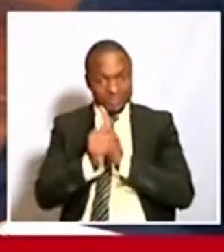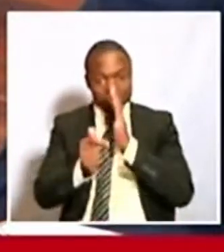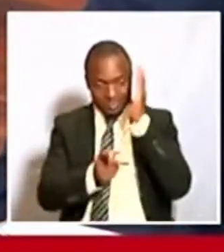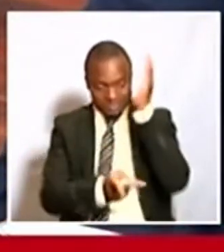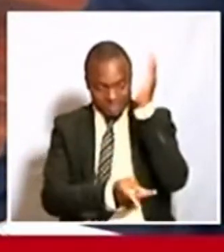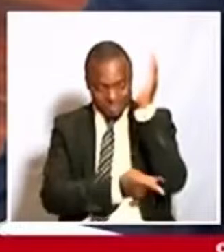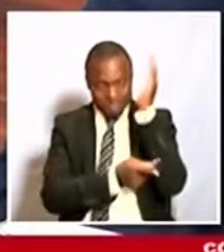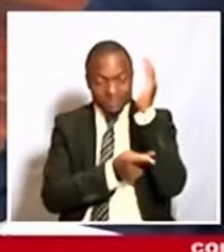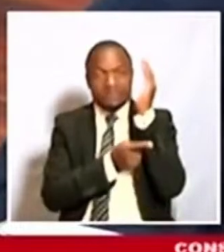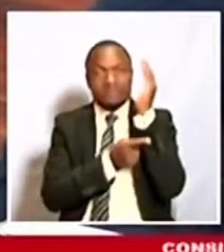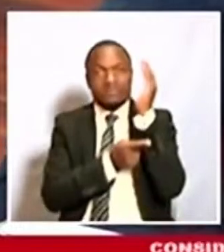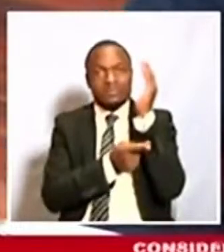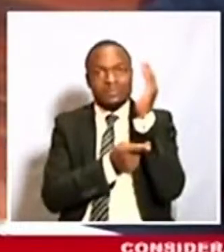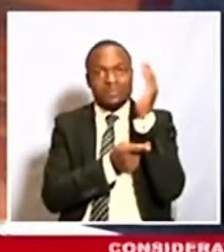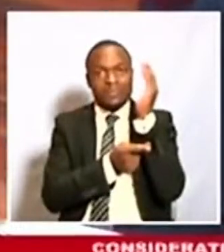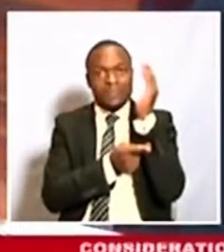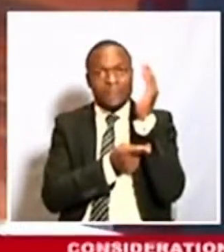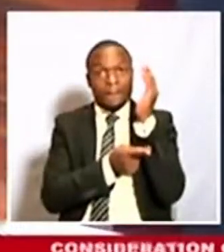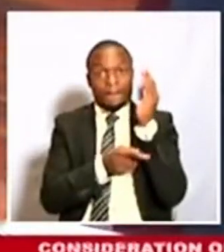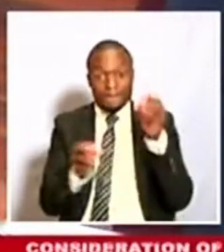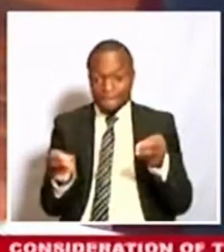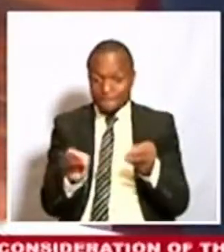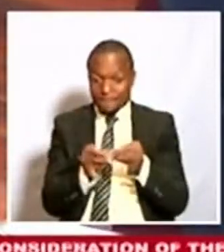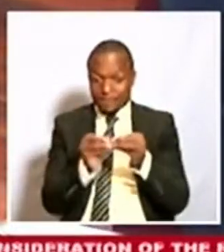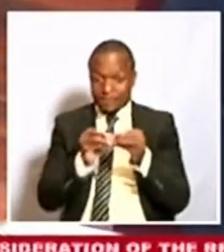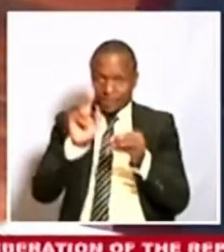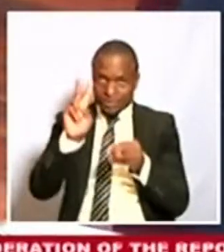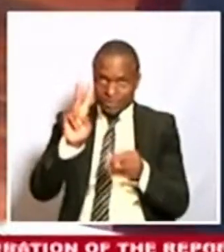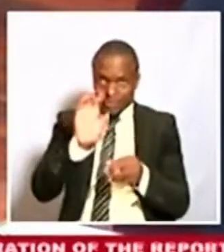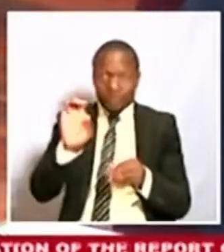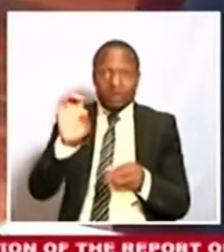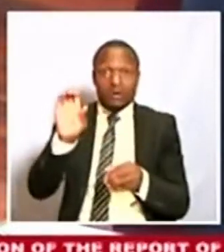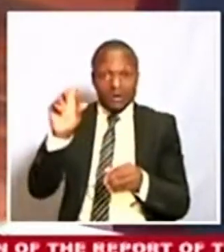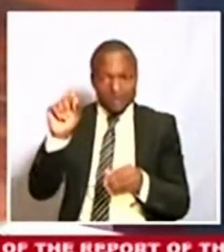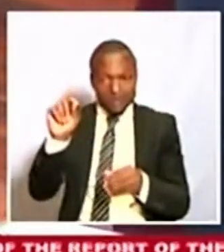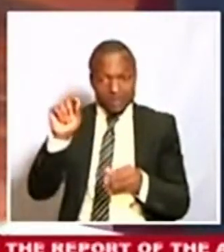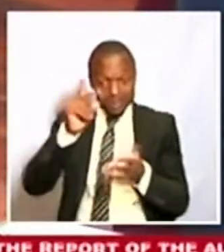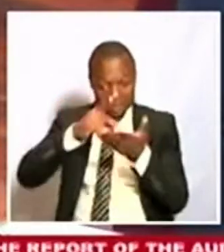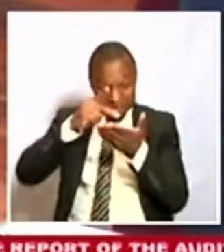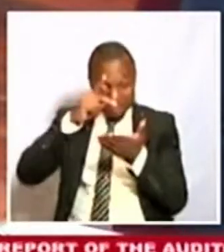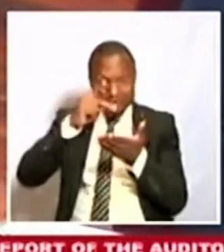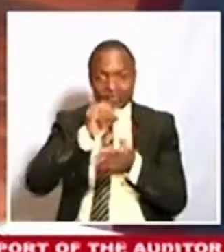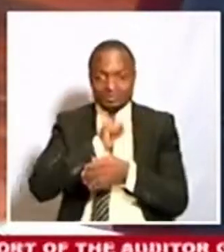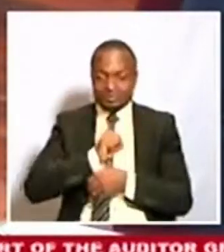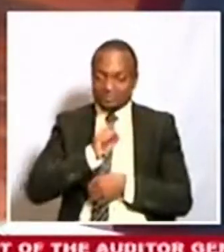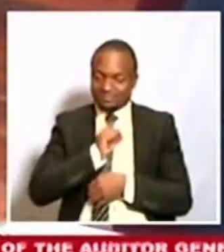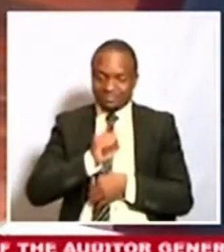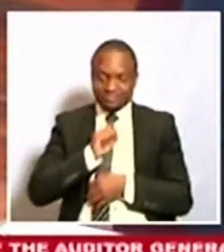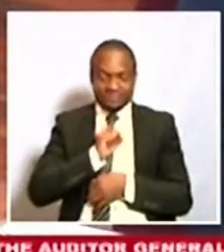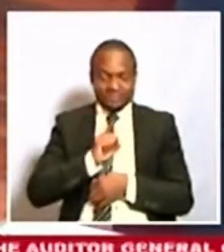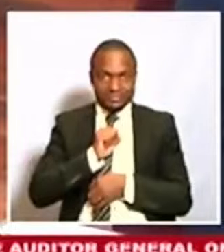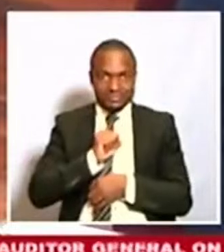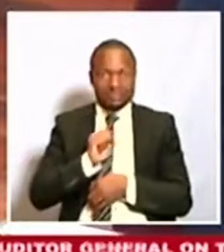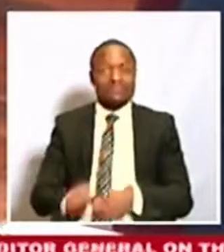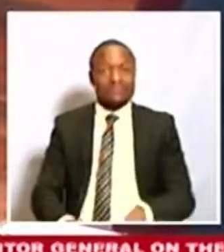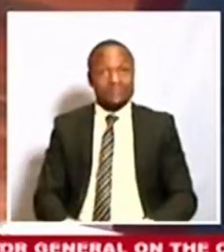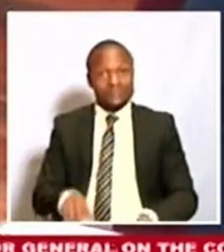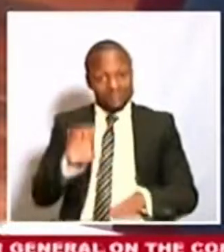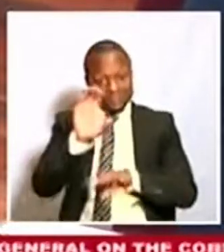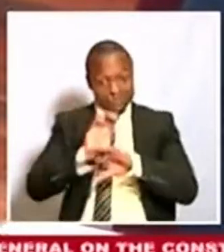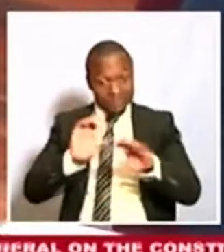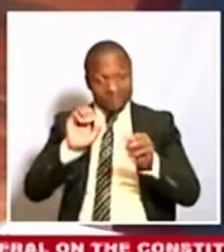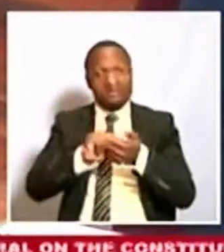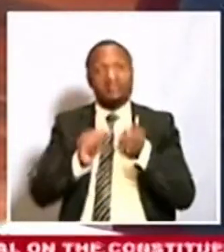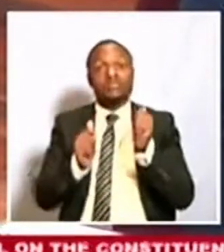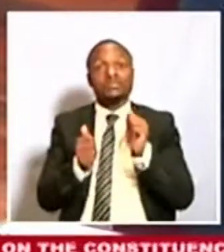development. A total of 220 pupils, oh sorry, let me go straight. The cause of the